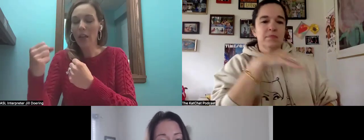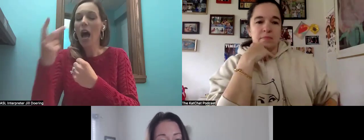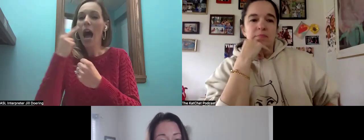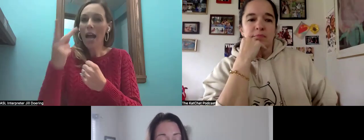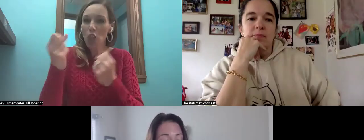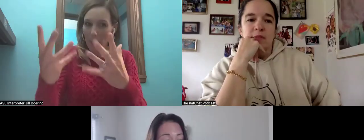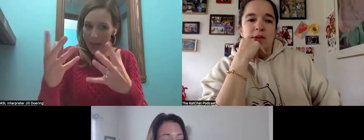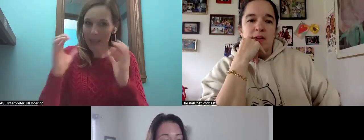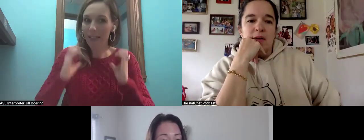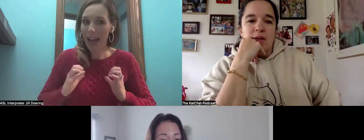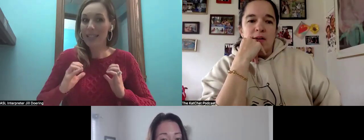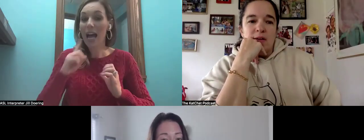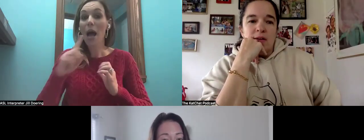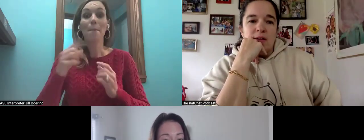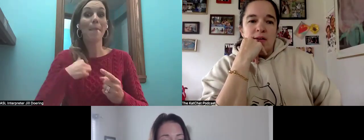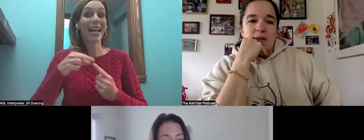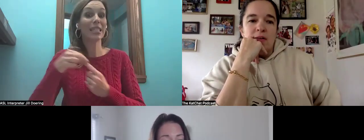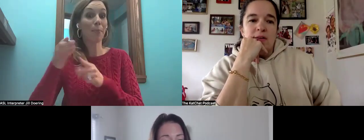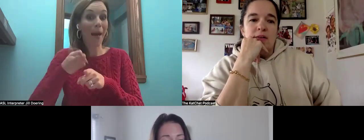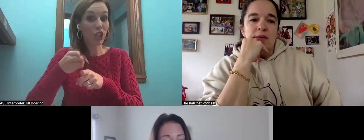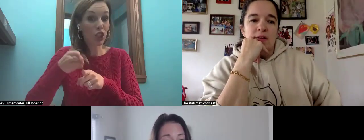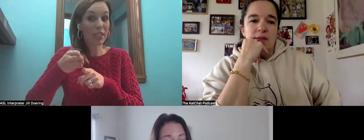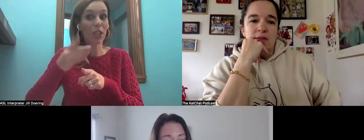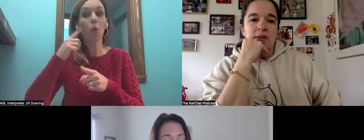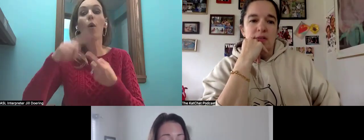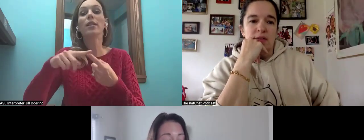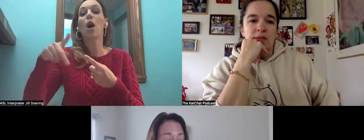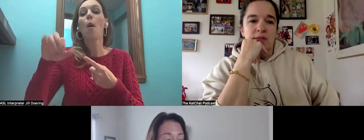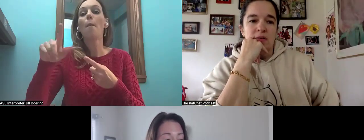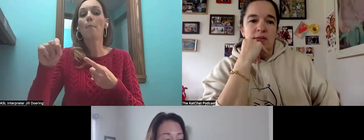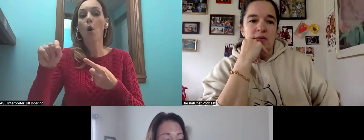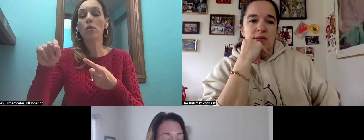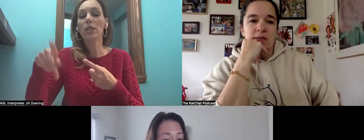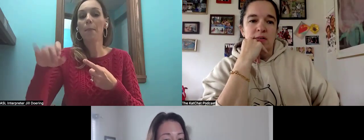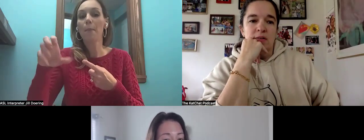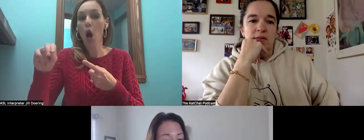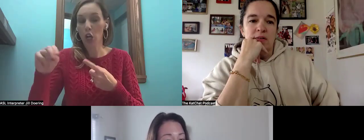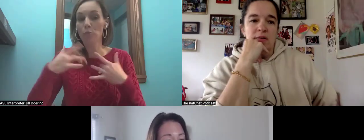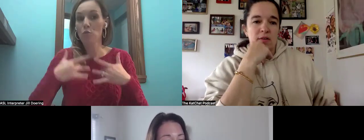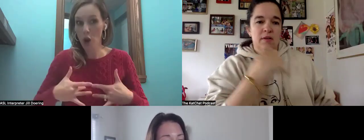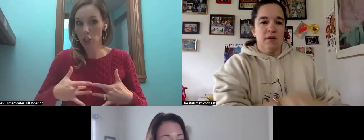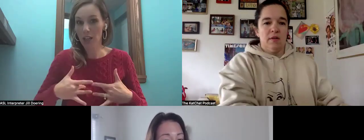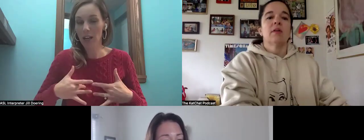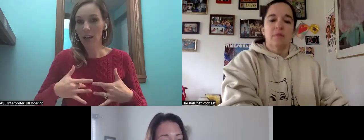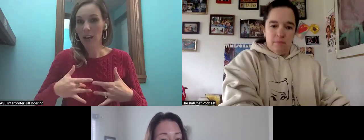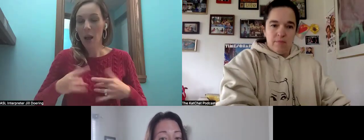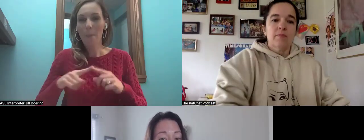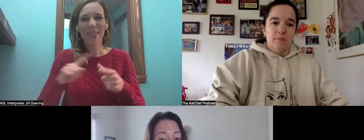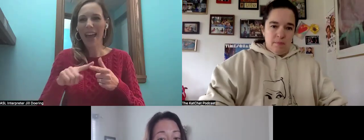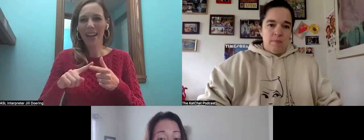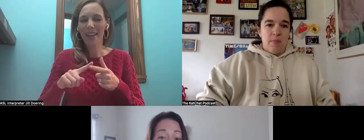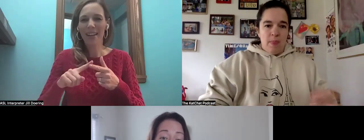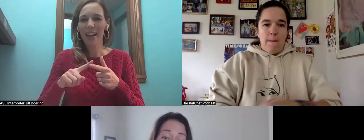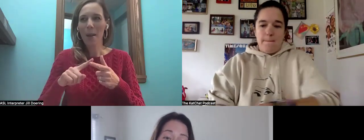postpartum depression. And so I kind of went into this other route, but I got my writing fingers back when I started to